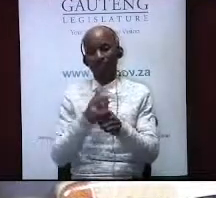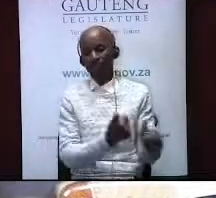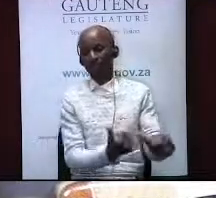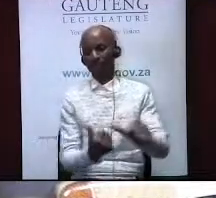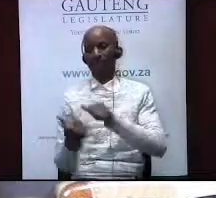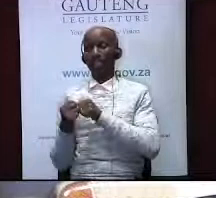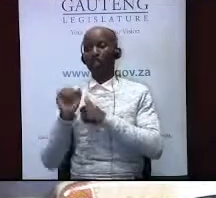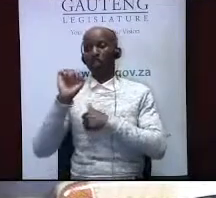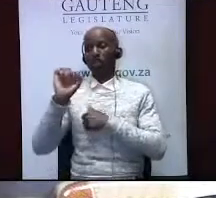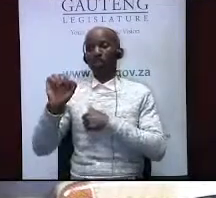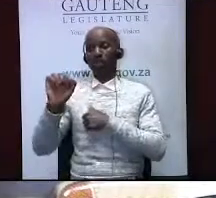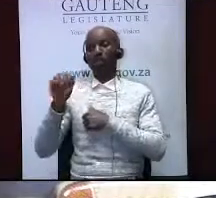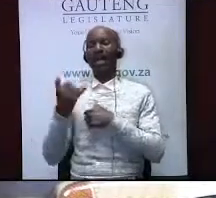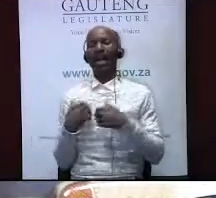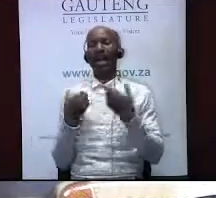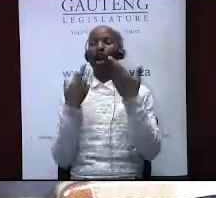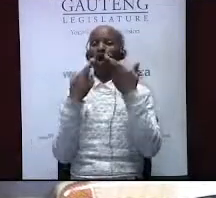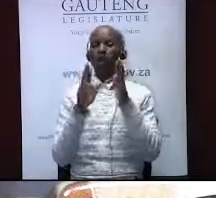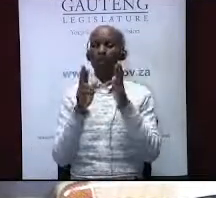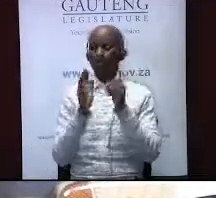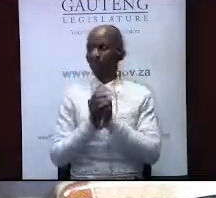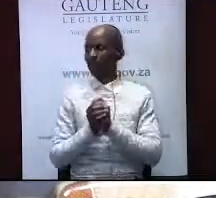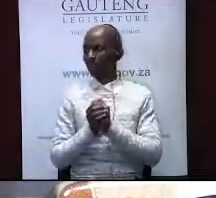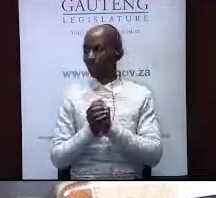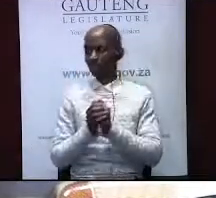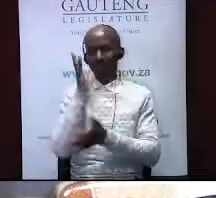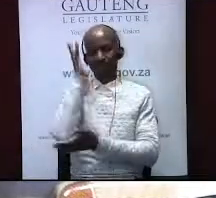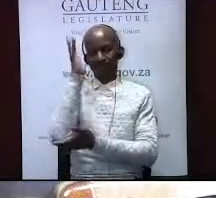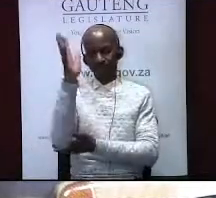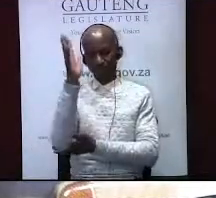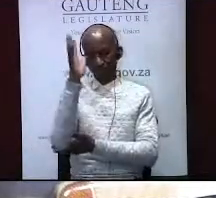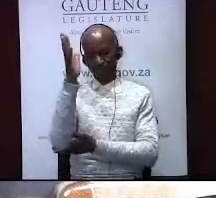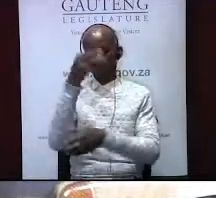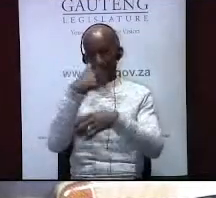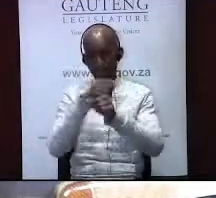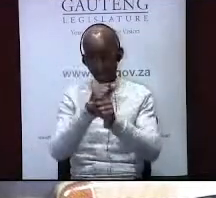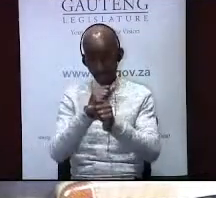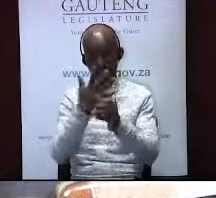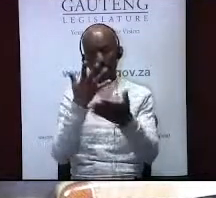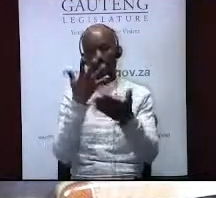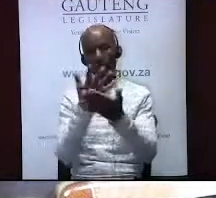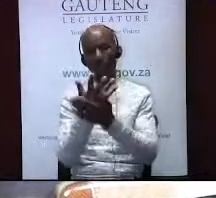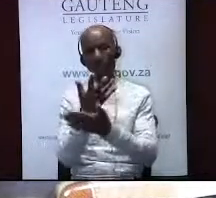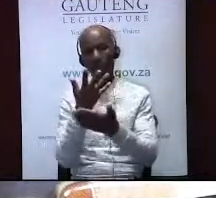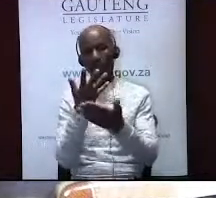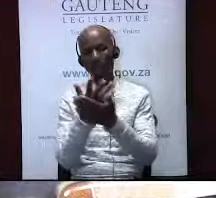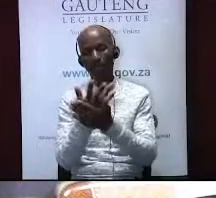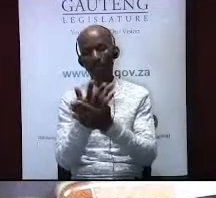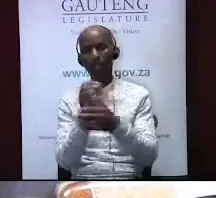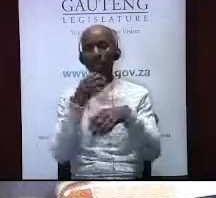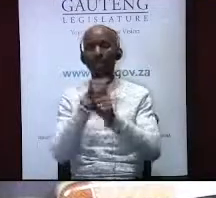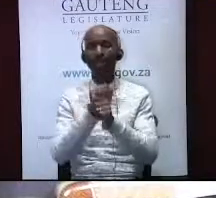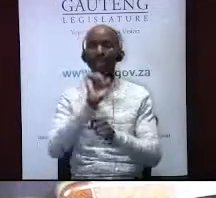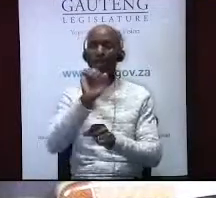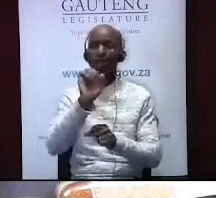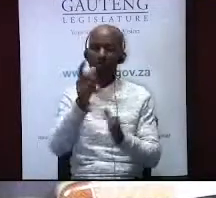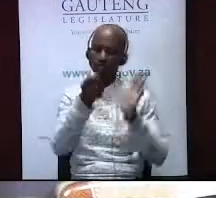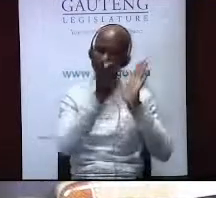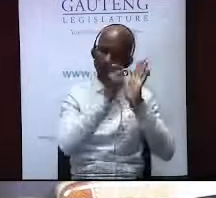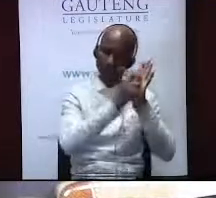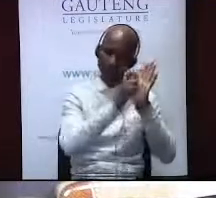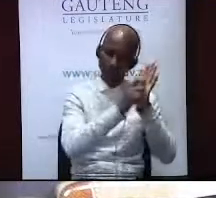back to you. So I hope that as the presentations were made, you were able to, make your notes